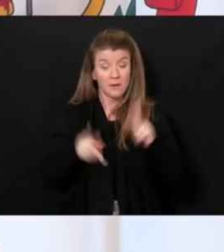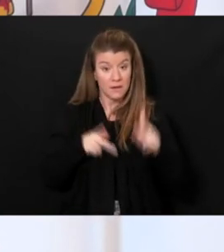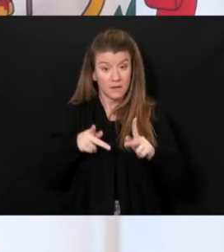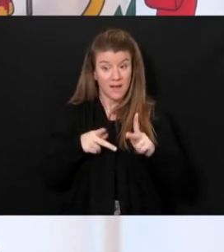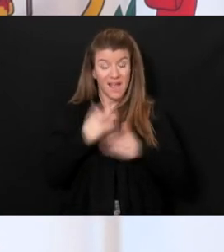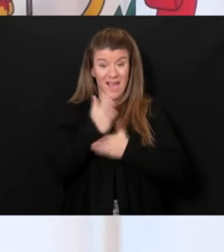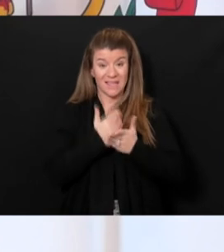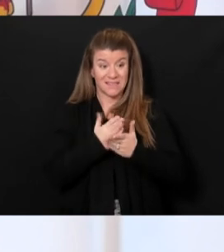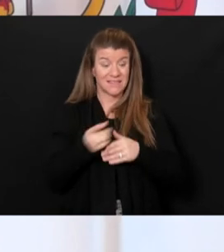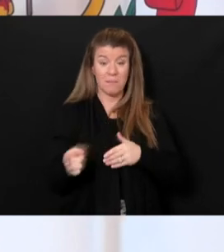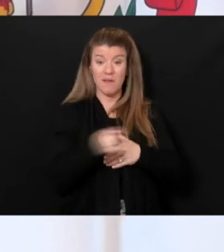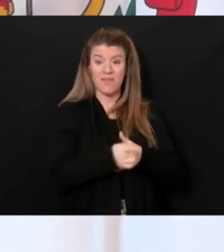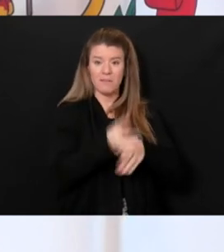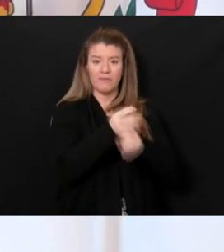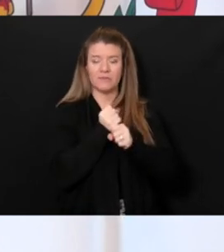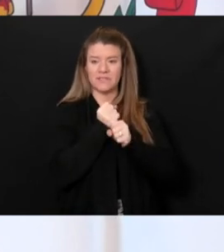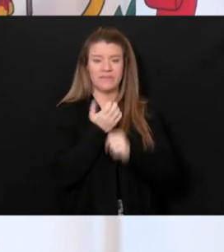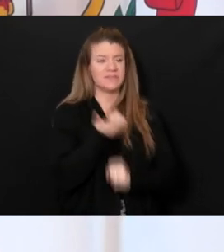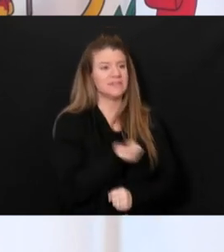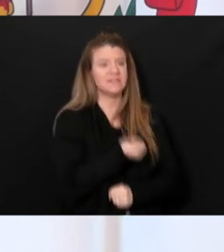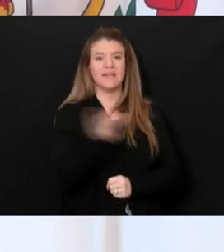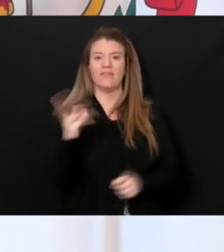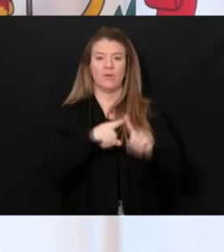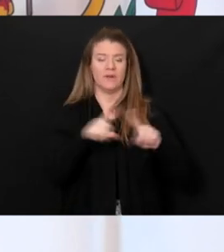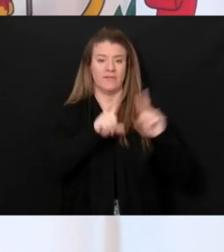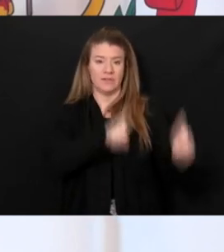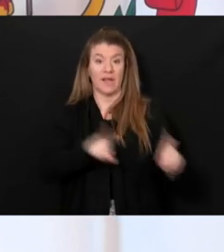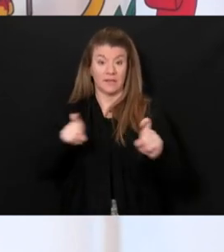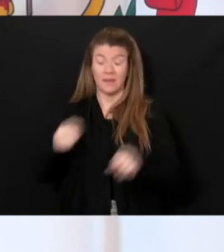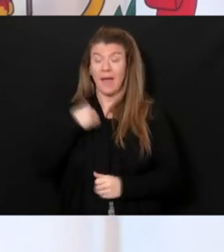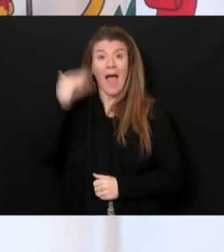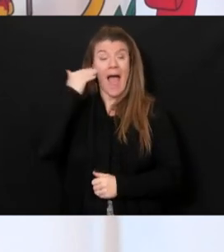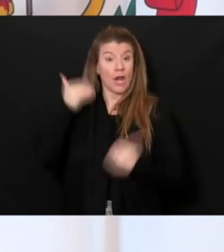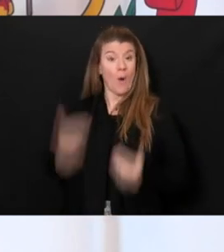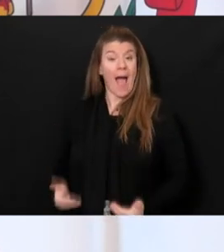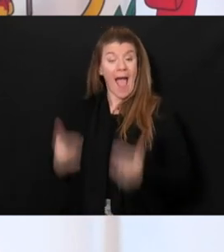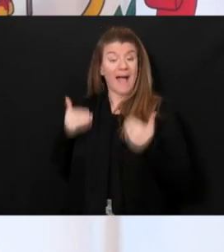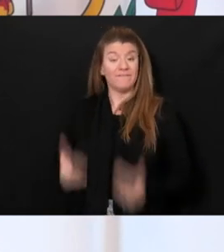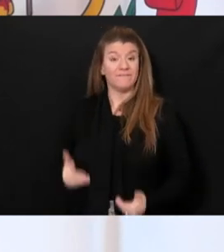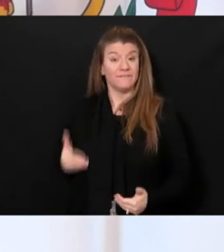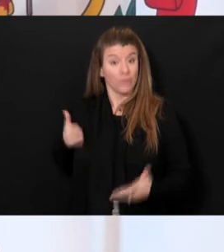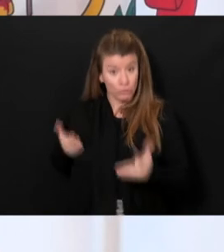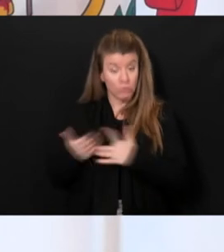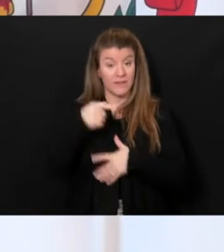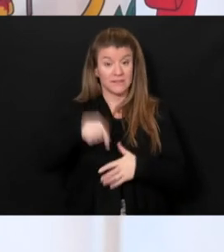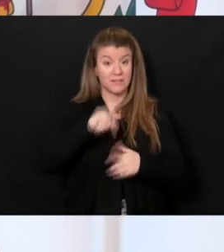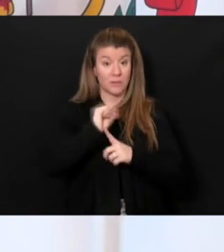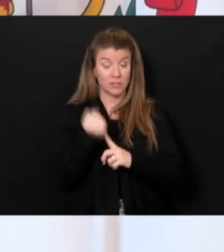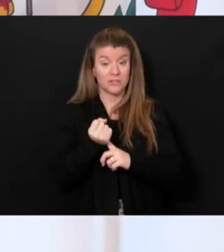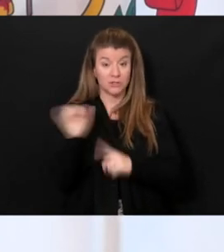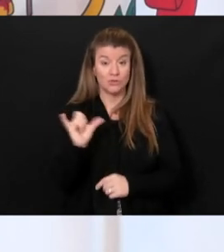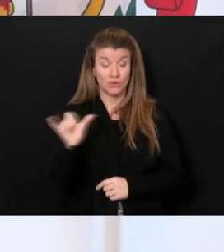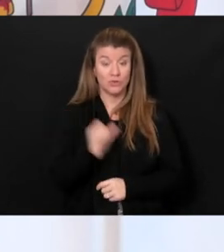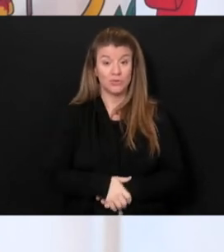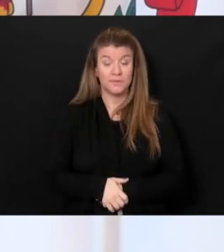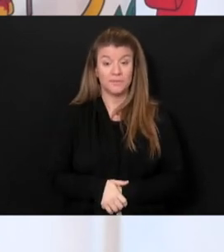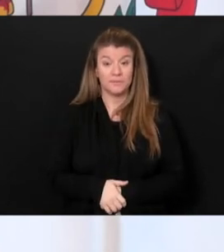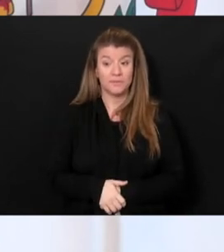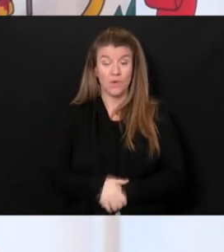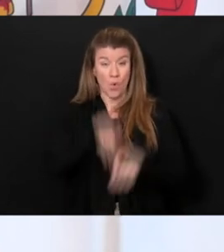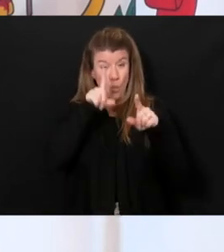of them have received several different tests and everything. I know I have along the way as well. But